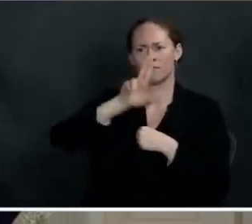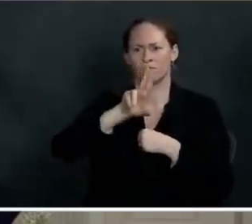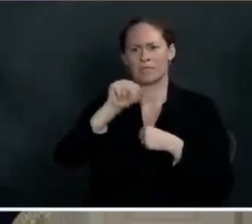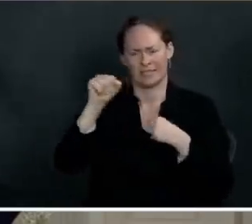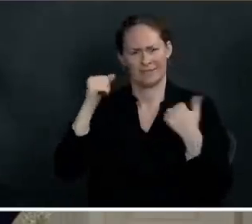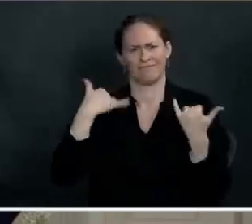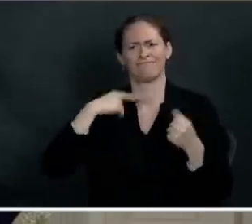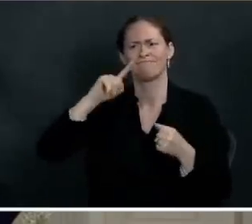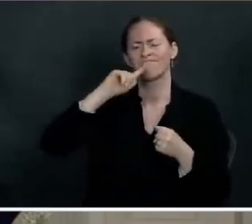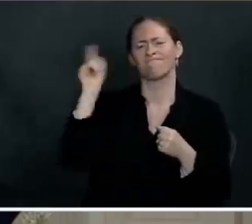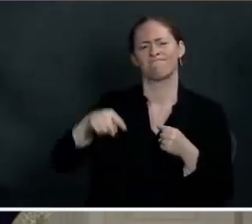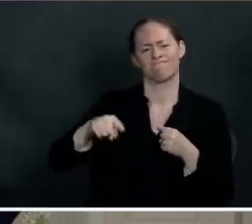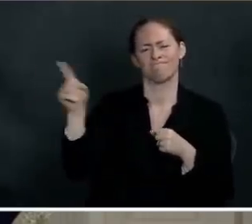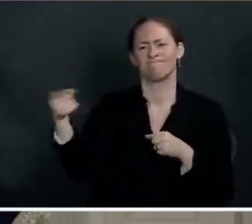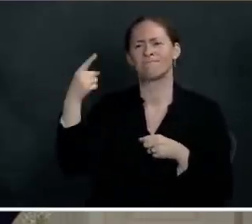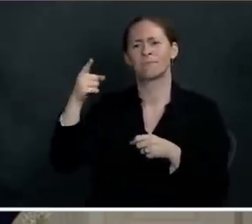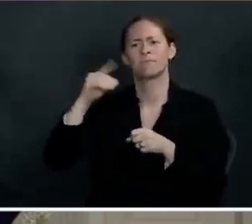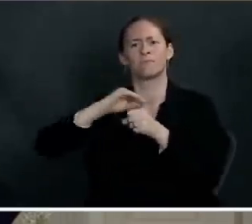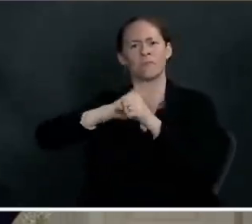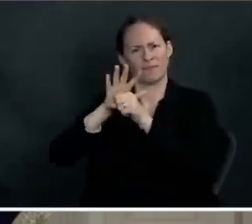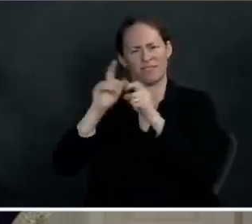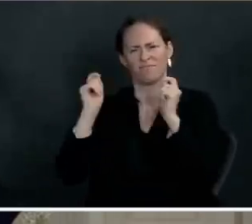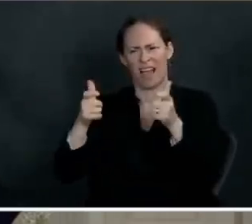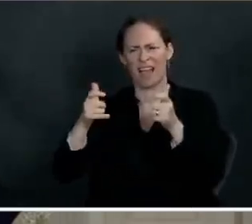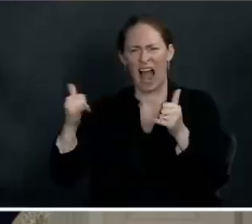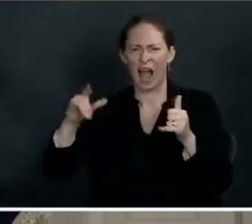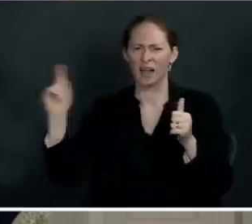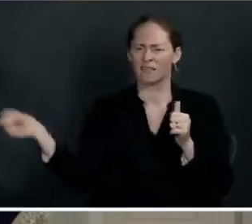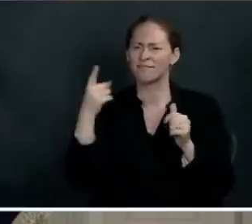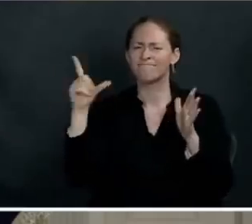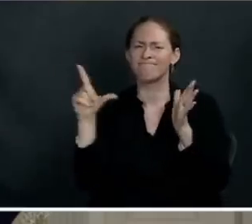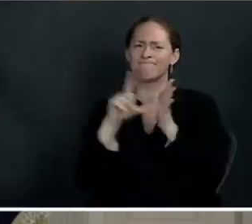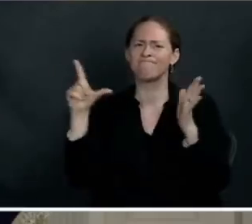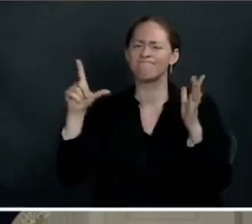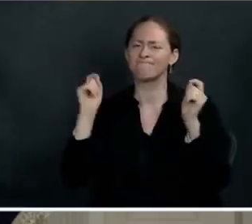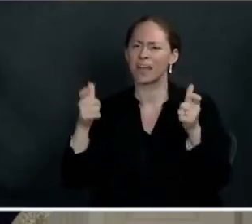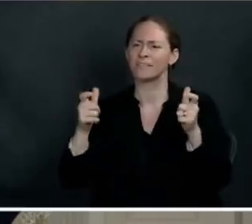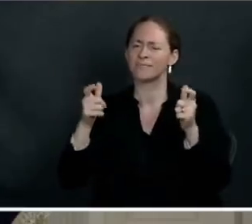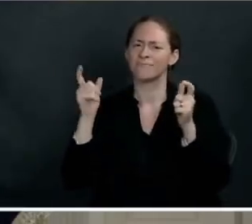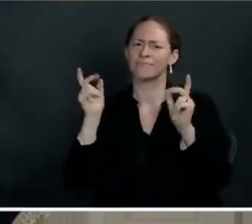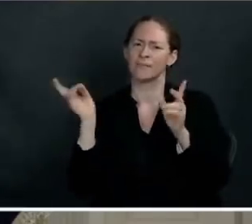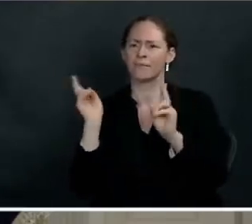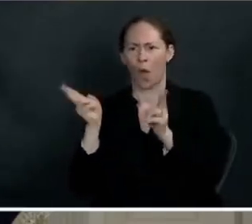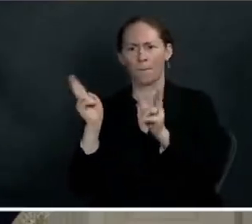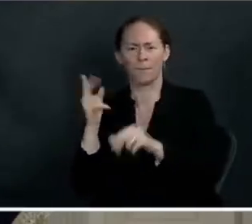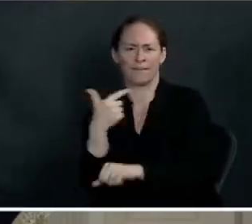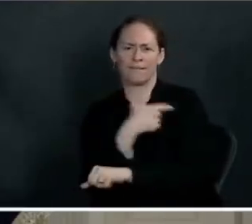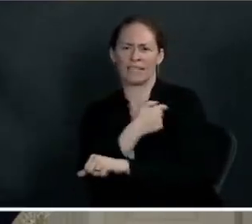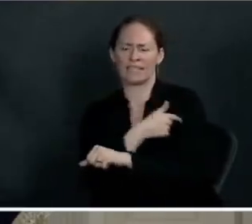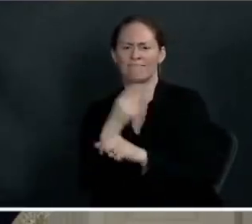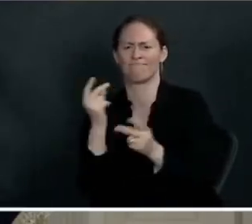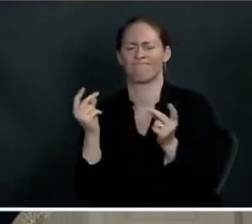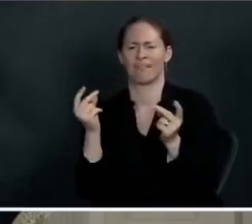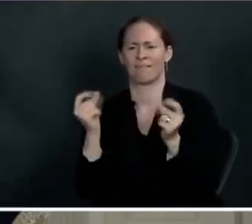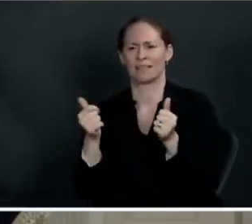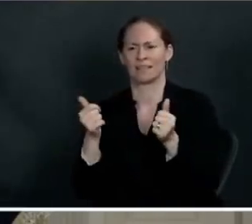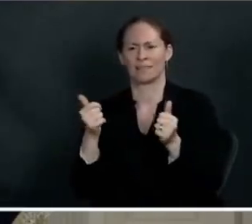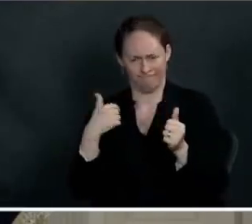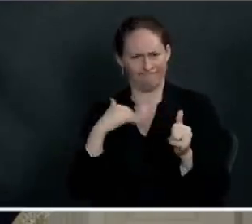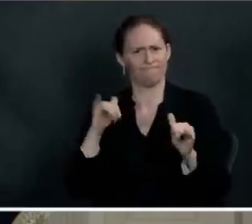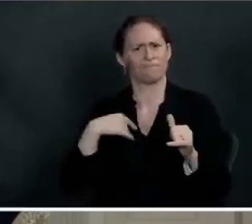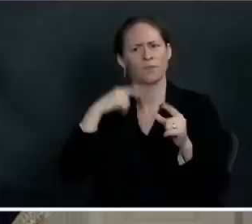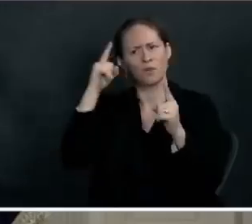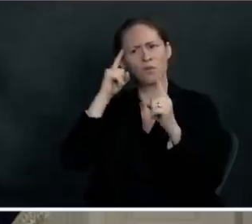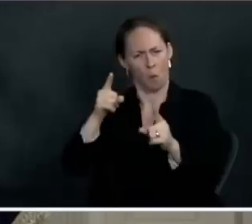team to go to work immediately on how we could step up the vaccination effort and the vaccinations. I'm pleased